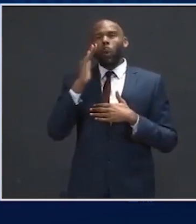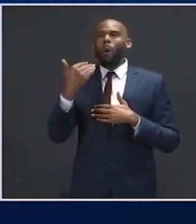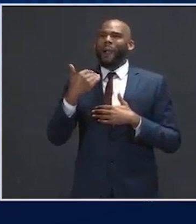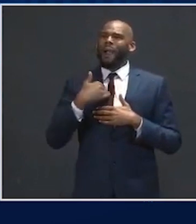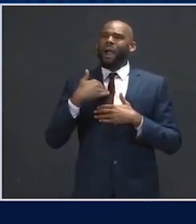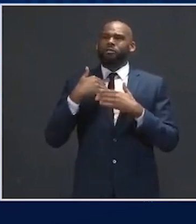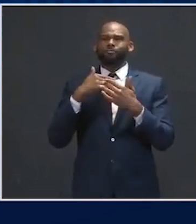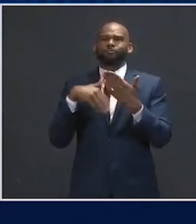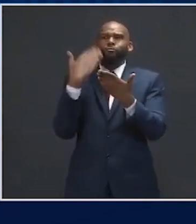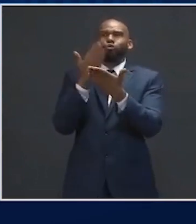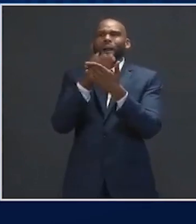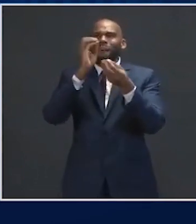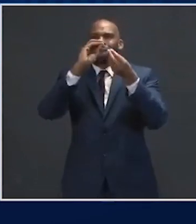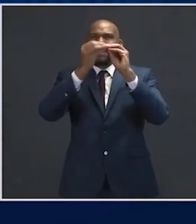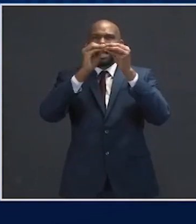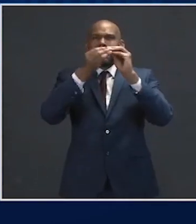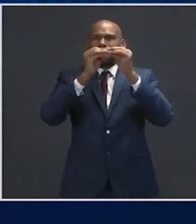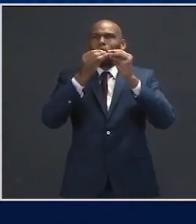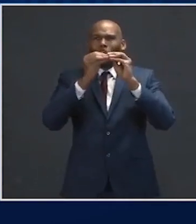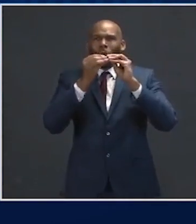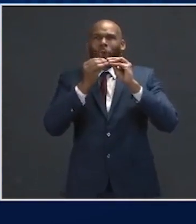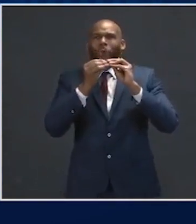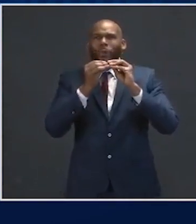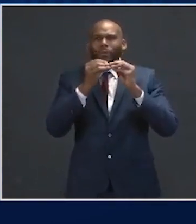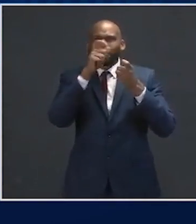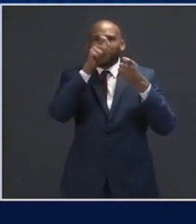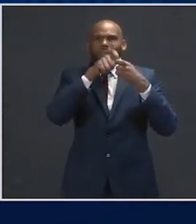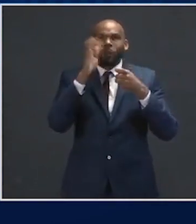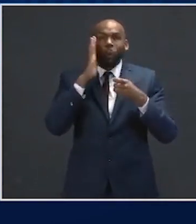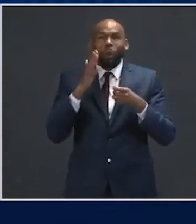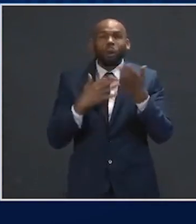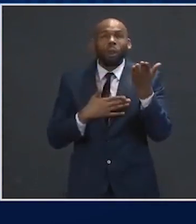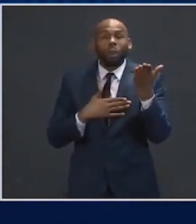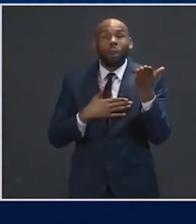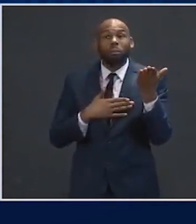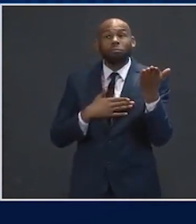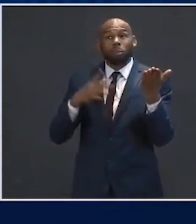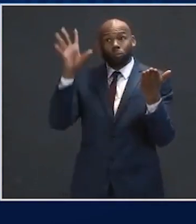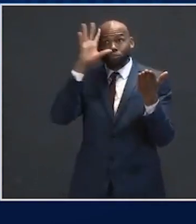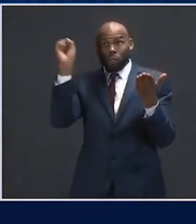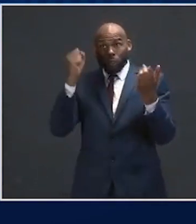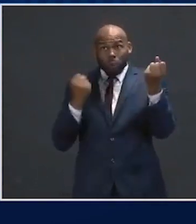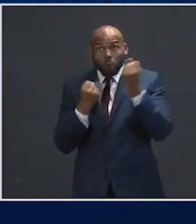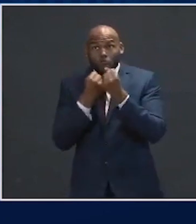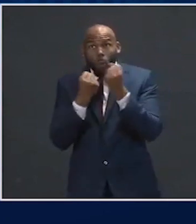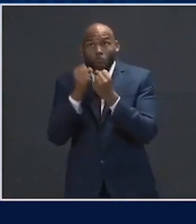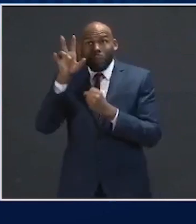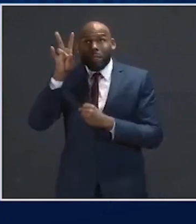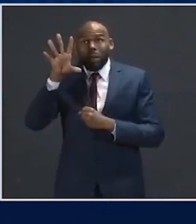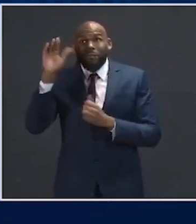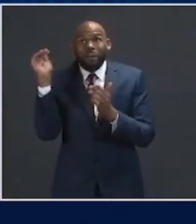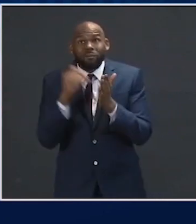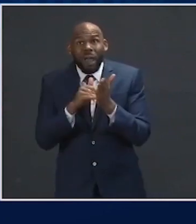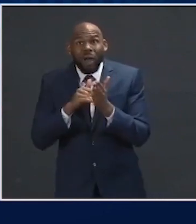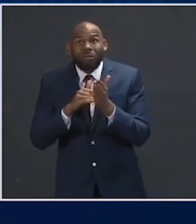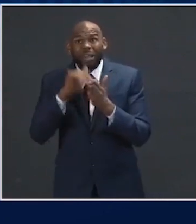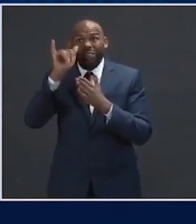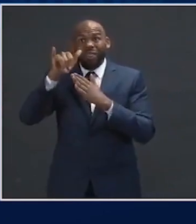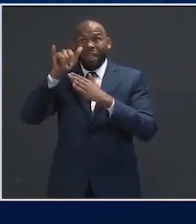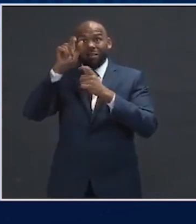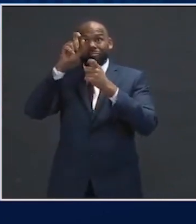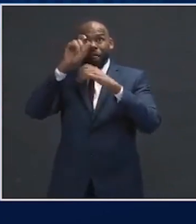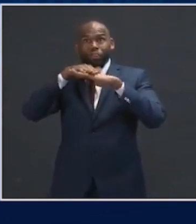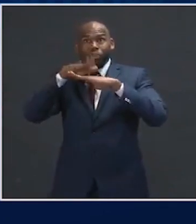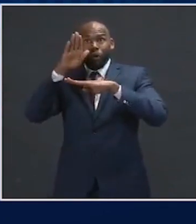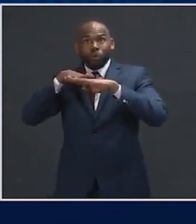threshold where people would not receive relief. Has he determined whether he would support that? Does he support $75,000 as being the threshold? It's not the